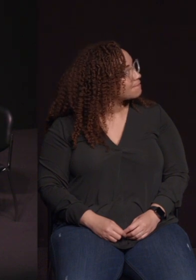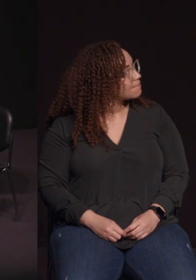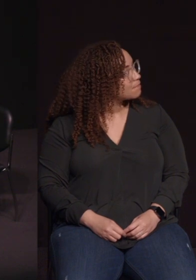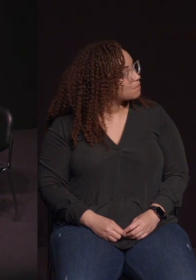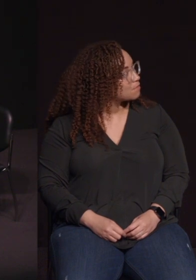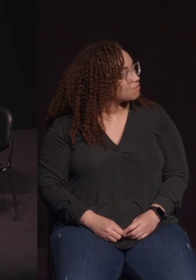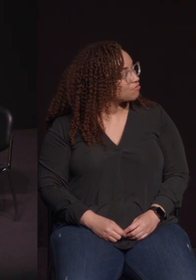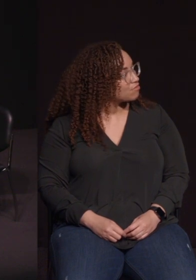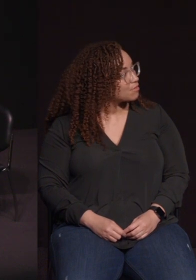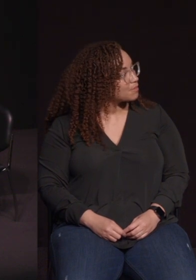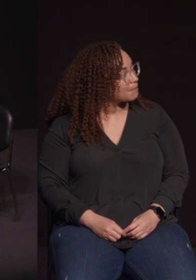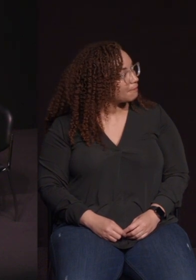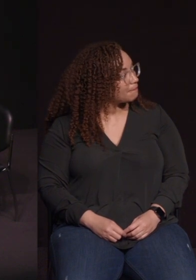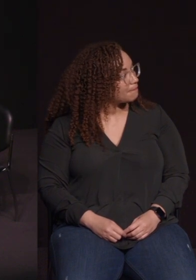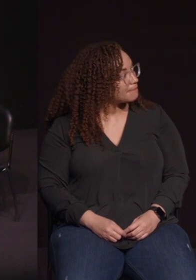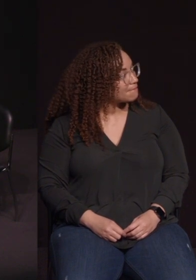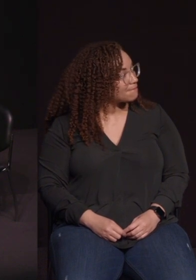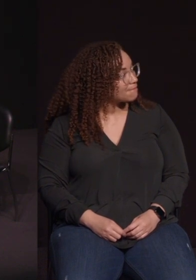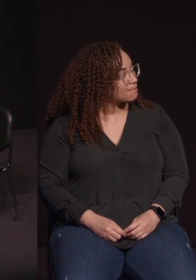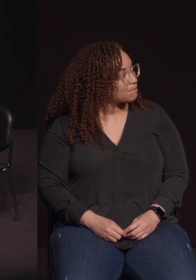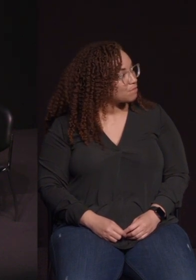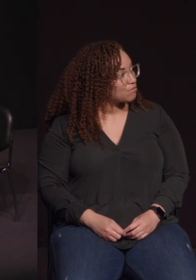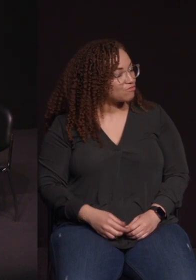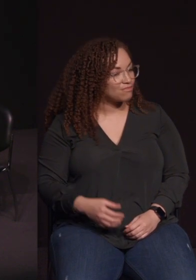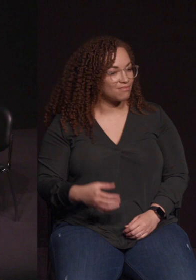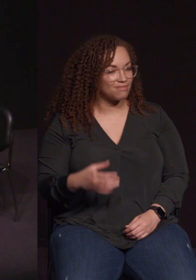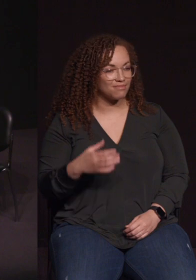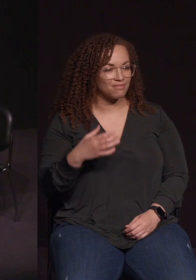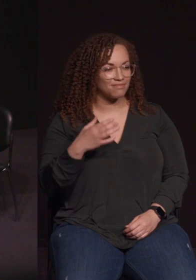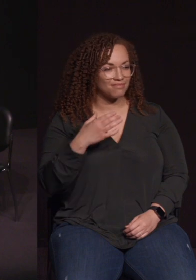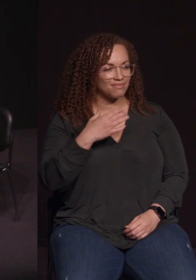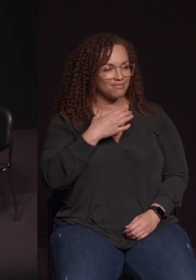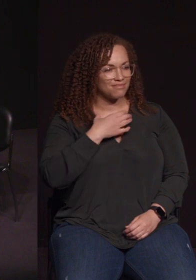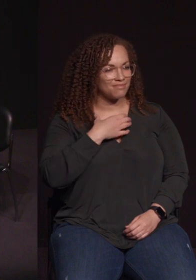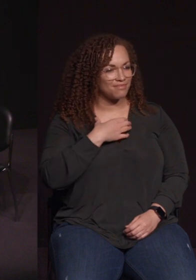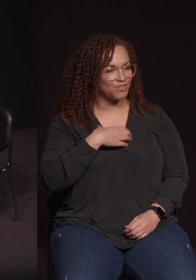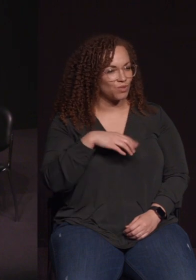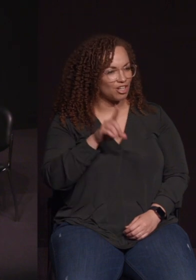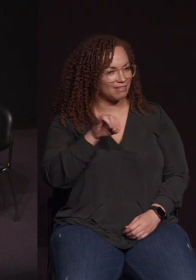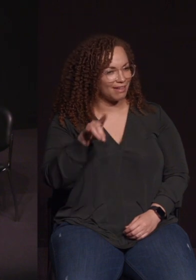Rashad did say this was raw and uncut, so I'm giving it to you.